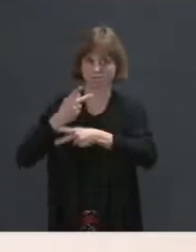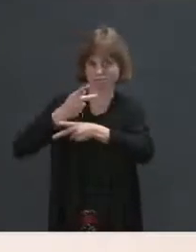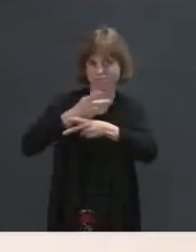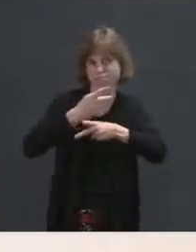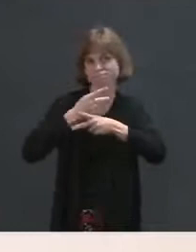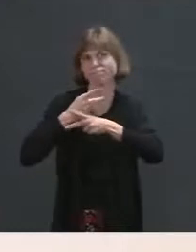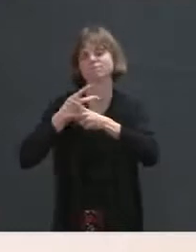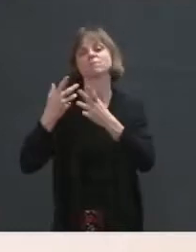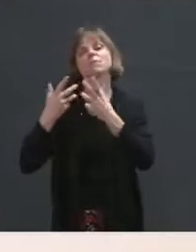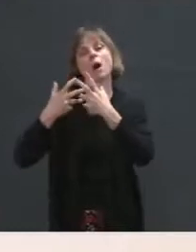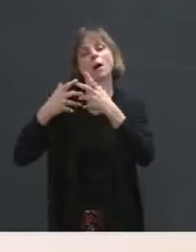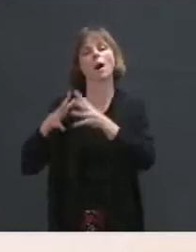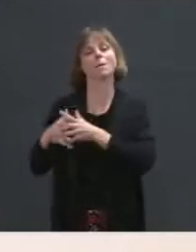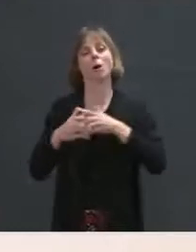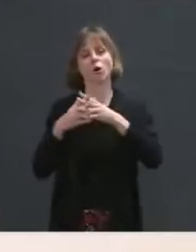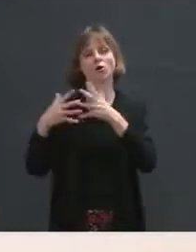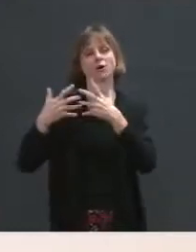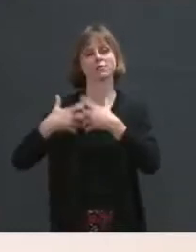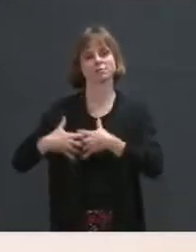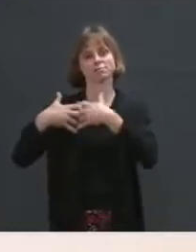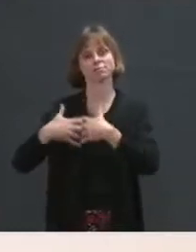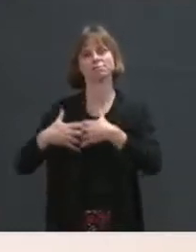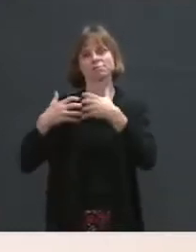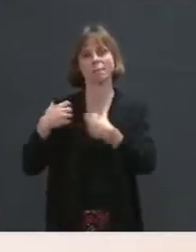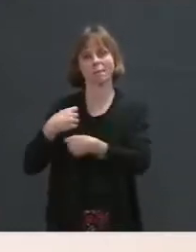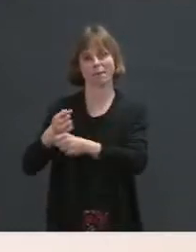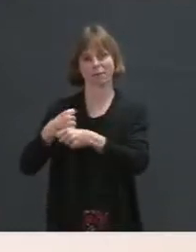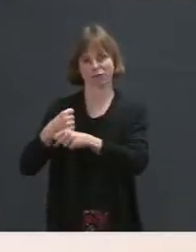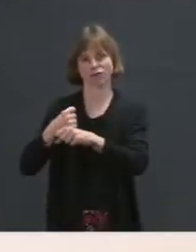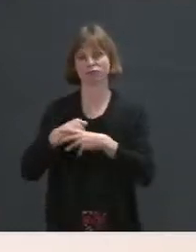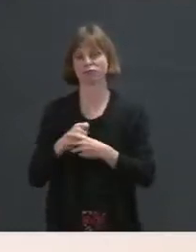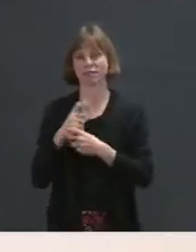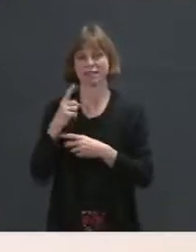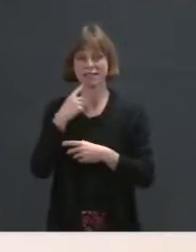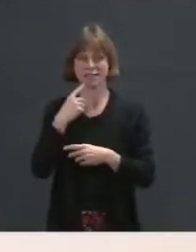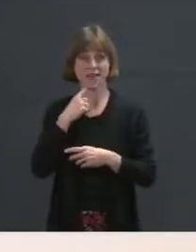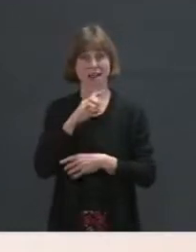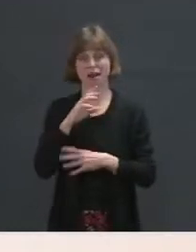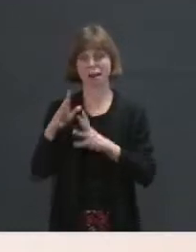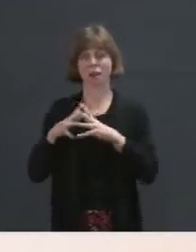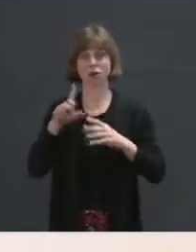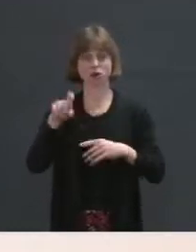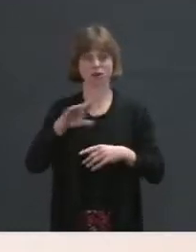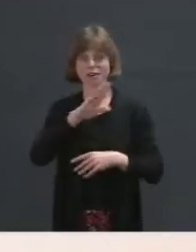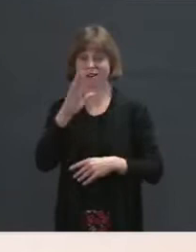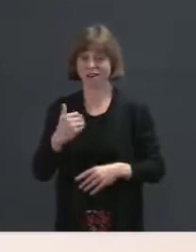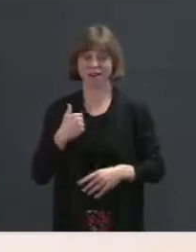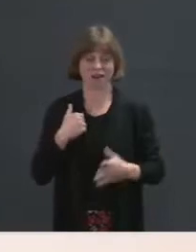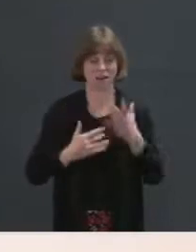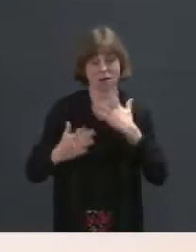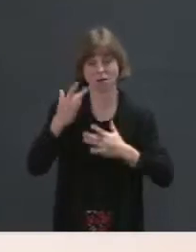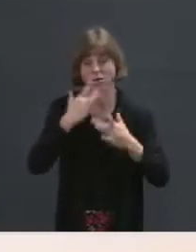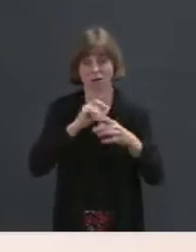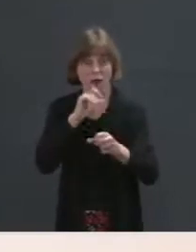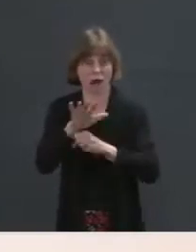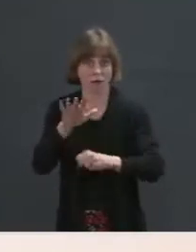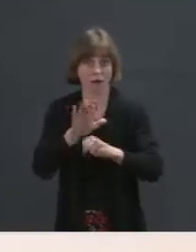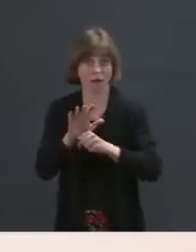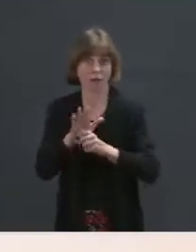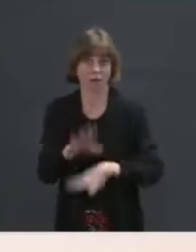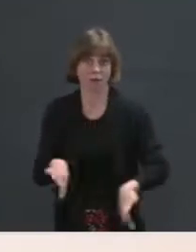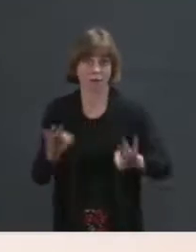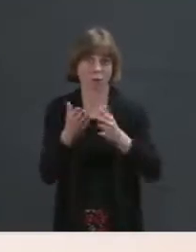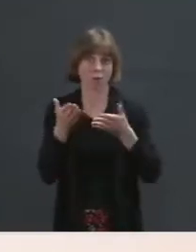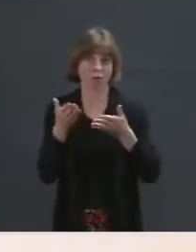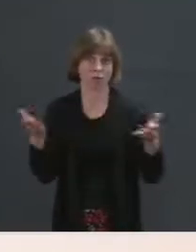He said then, and he will reiterate later today, that America should never face shortages of critical products in times of crisis.